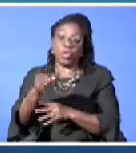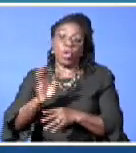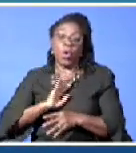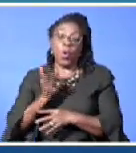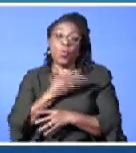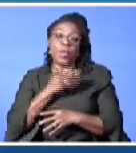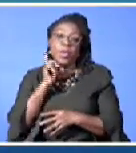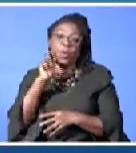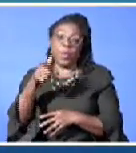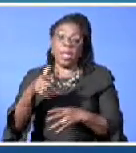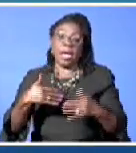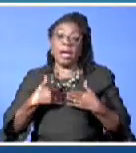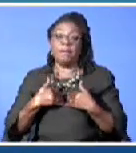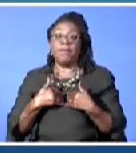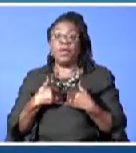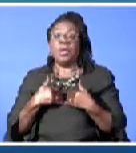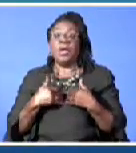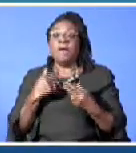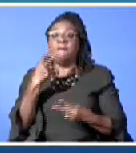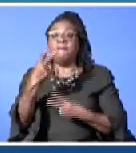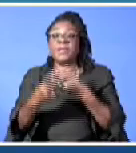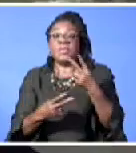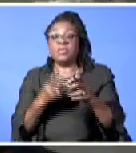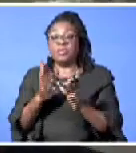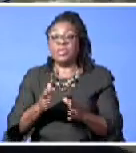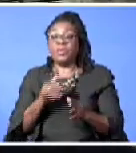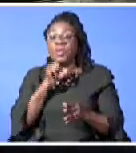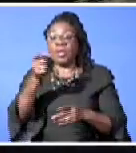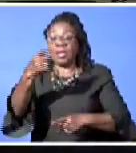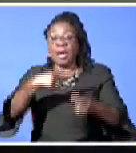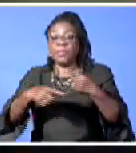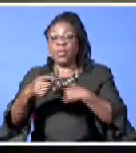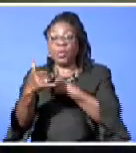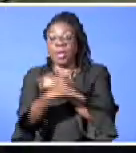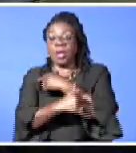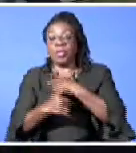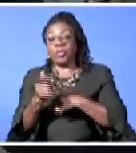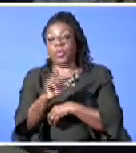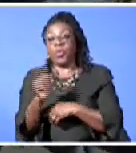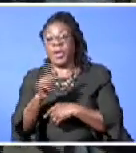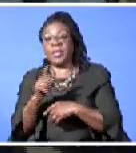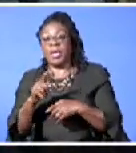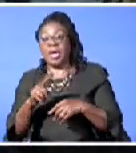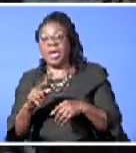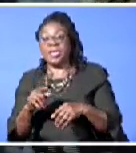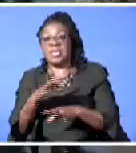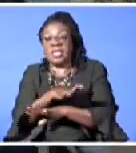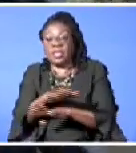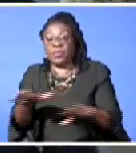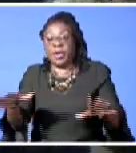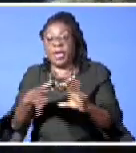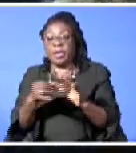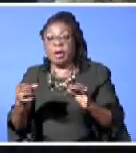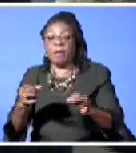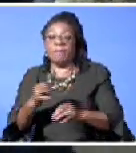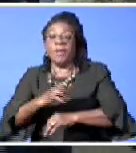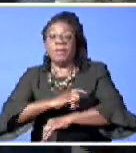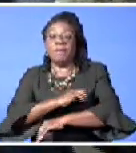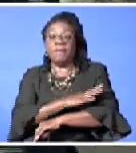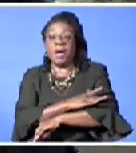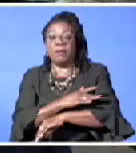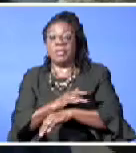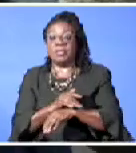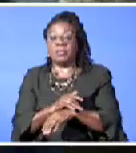will not come to a country where numbers are out of control. Well, we're taking actions and we're asking, we have COVID